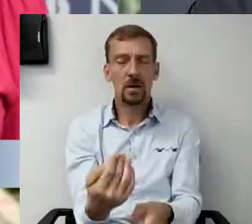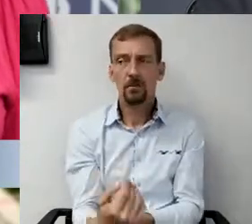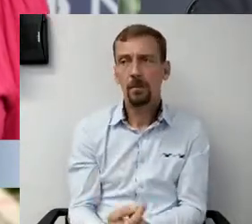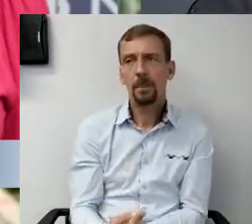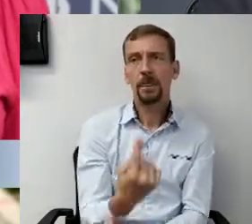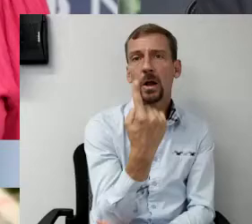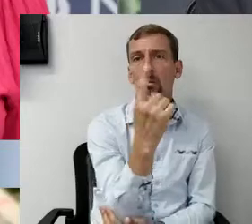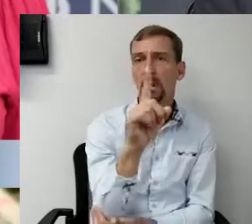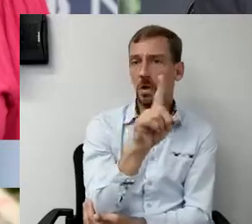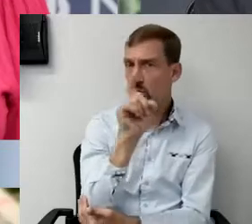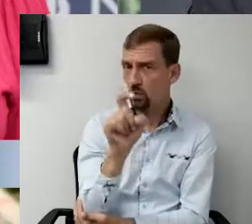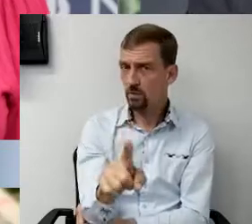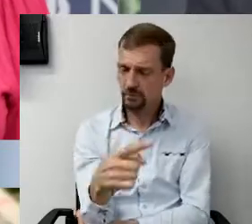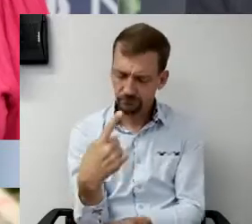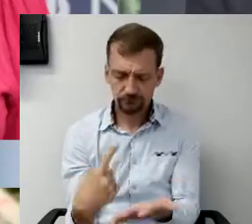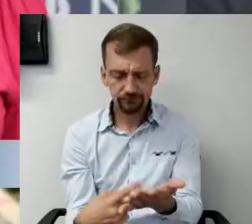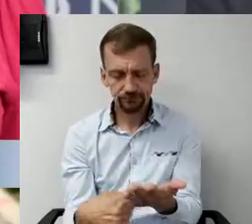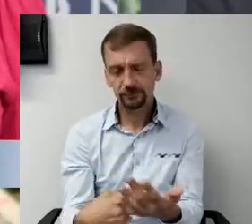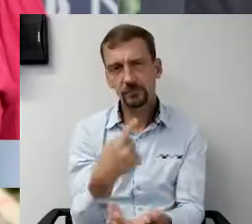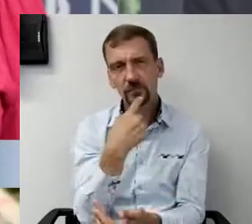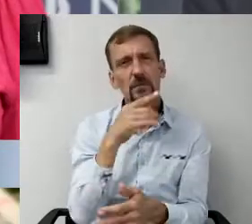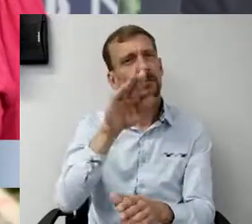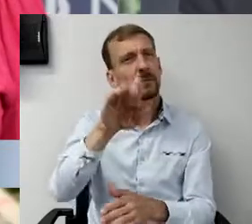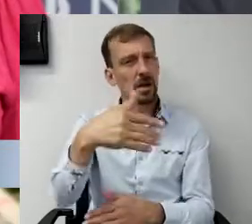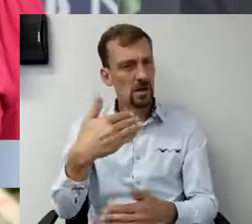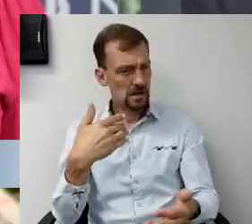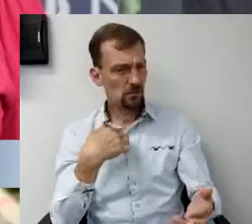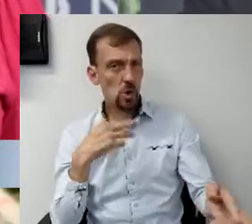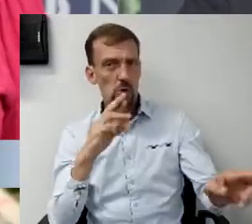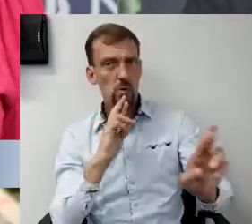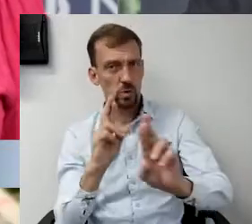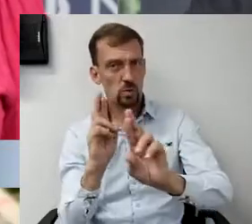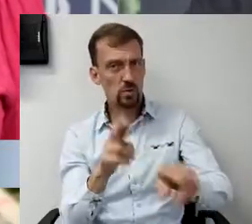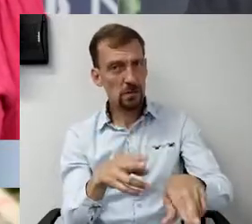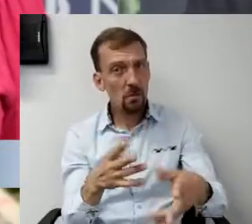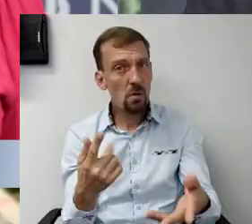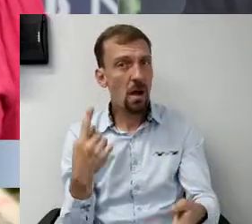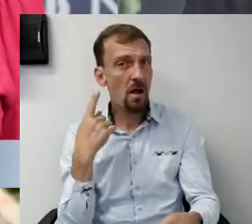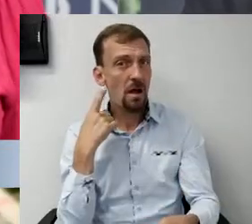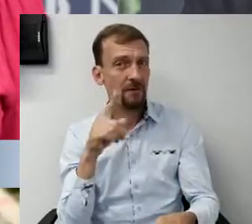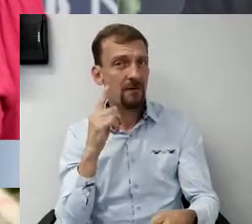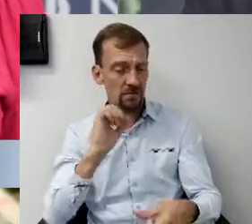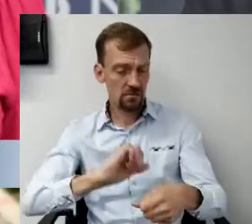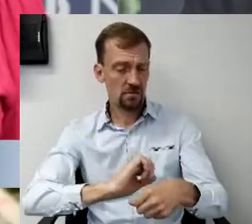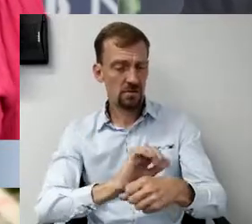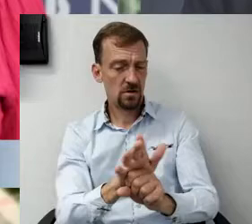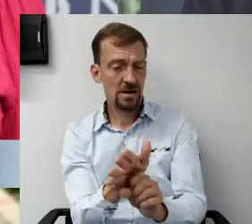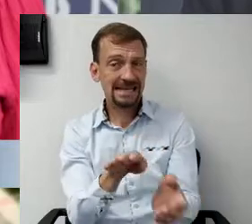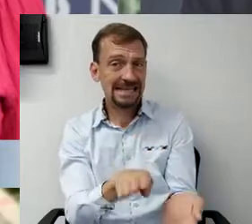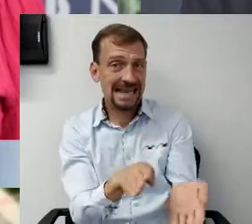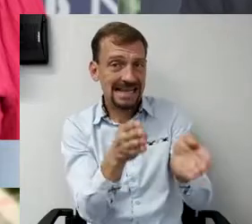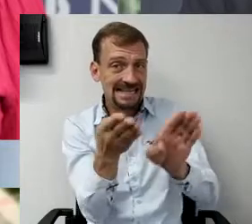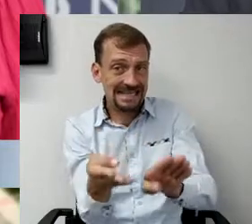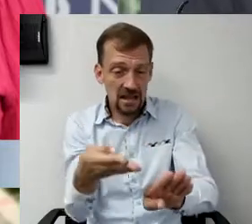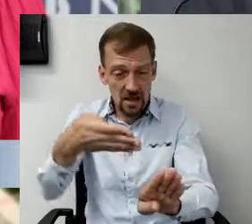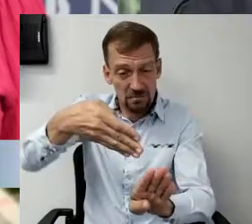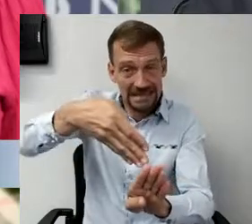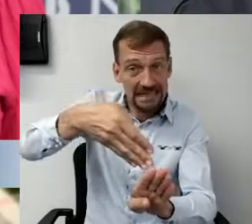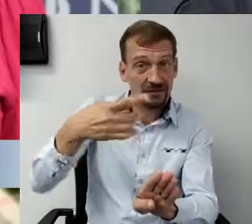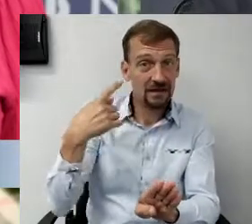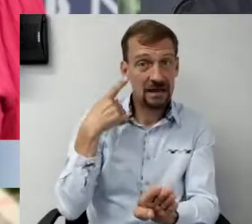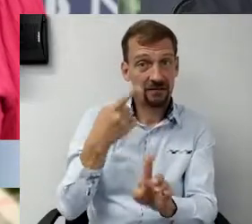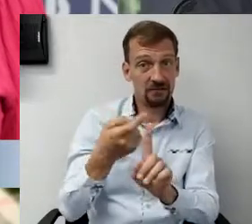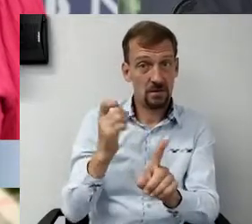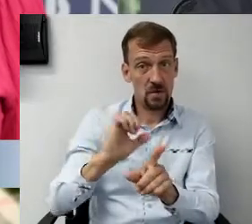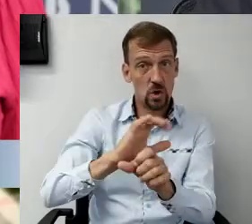in. Do we have a report that shows the comorbidities of people who have died from COVID? Yeah,